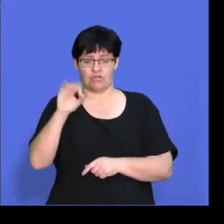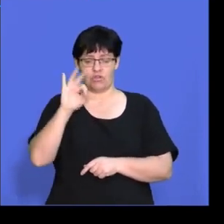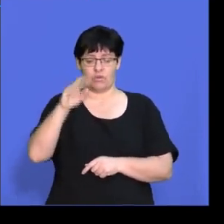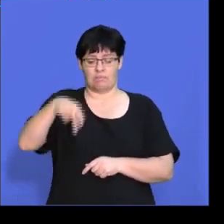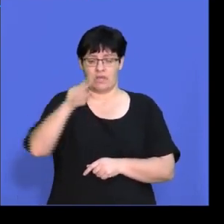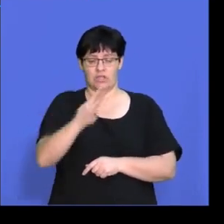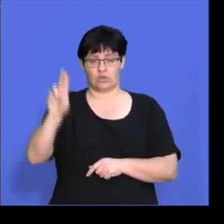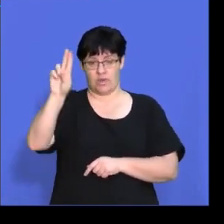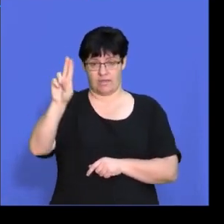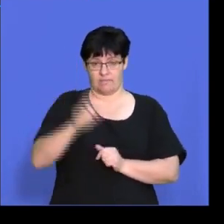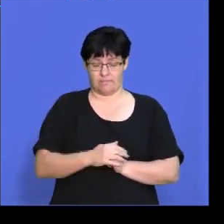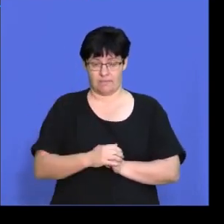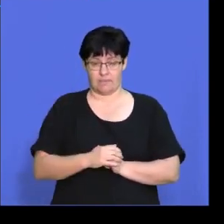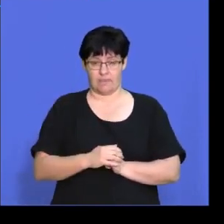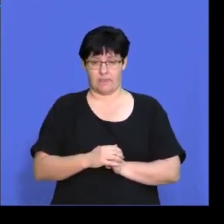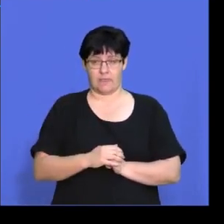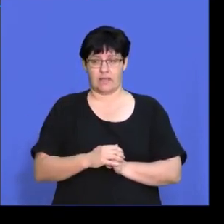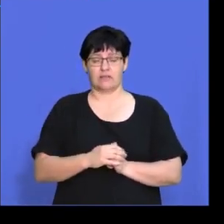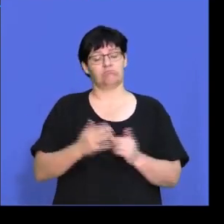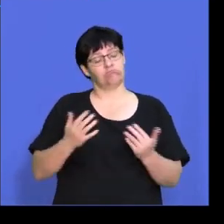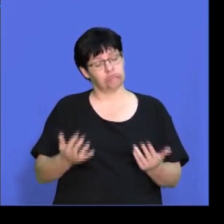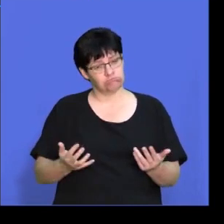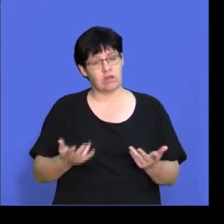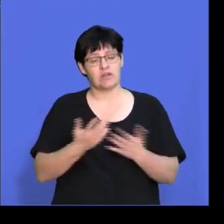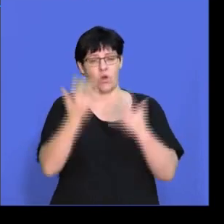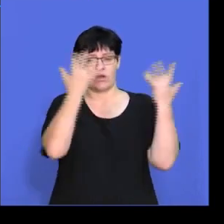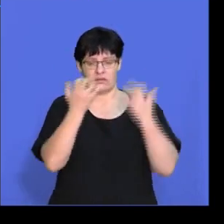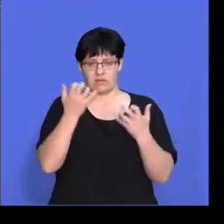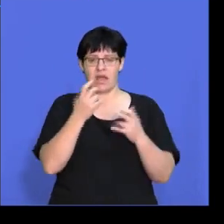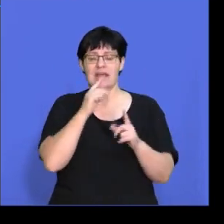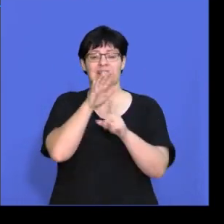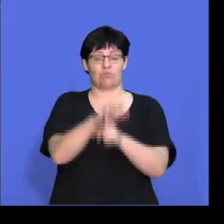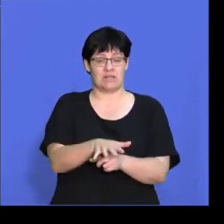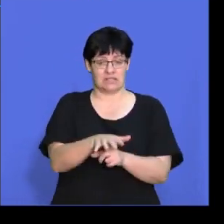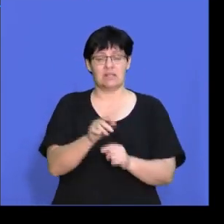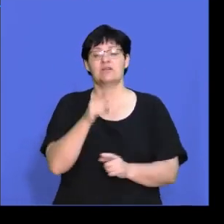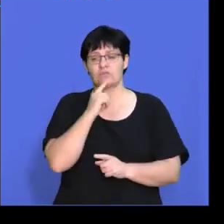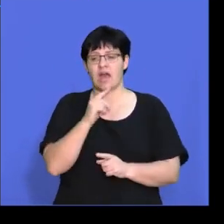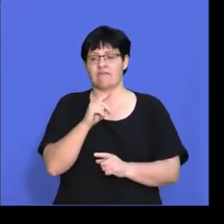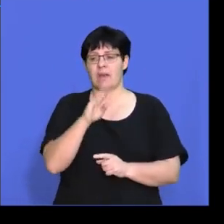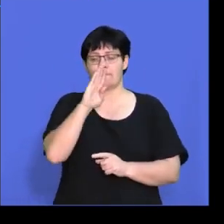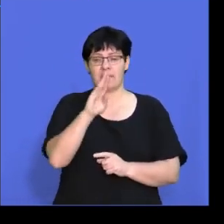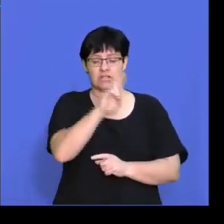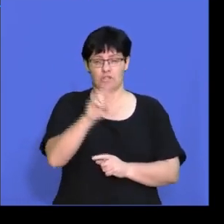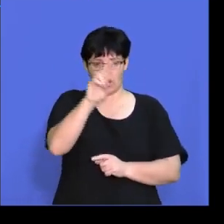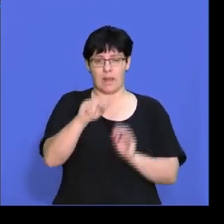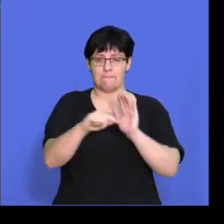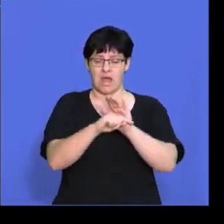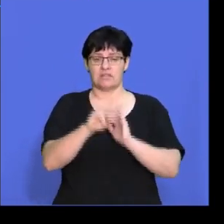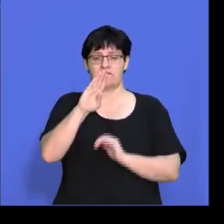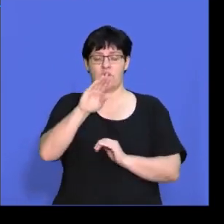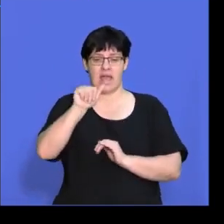minus 3p squared. Okay, so now to calculate the discriminant, I'm going to do b squared